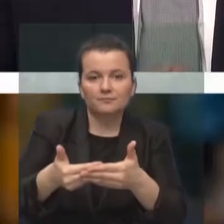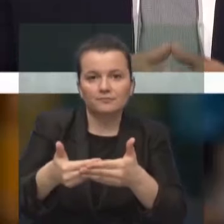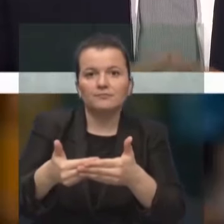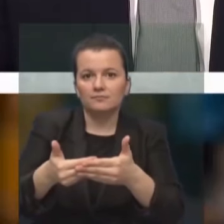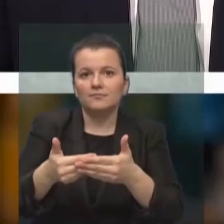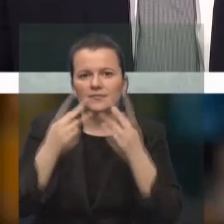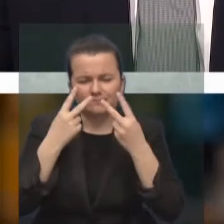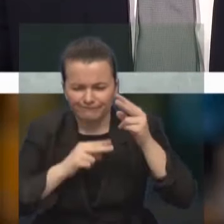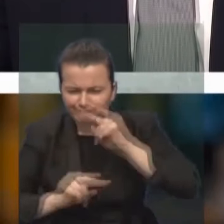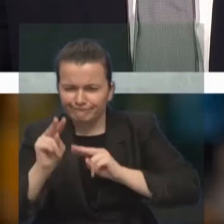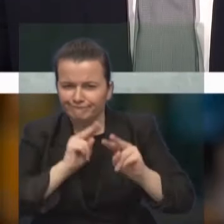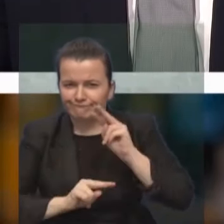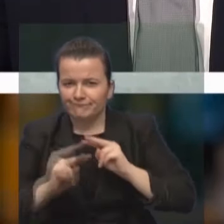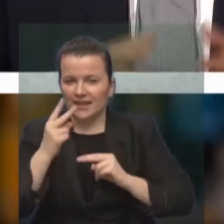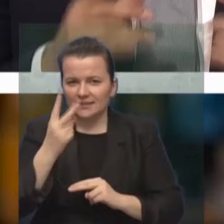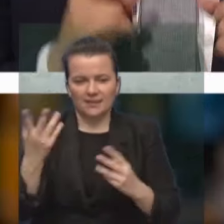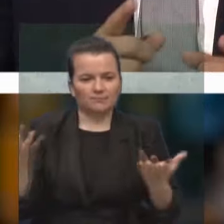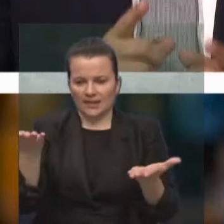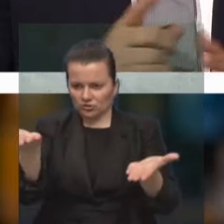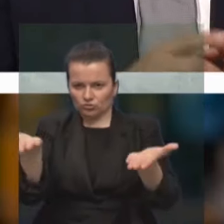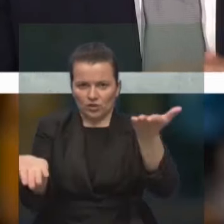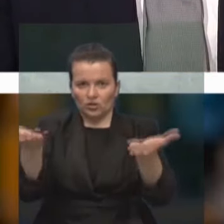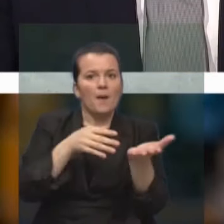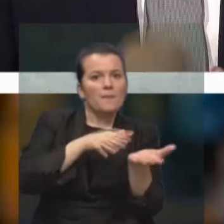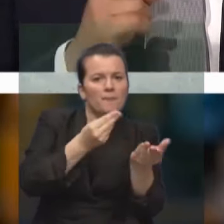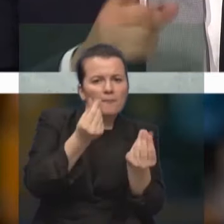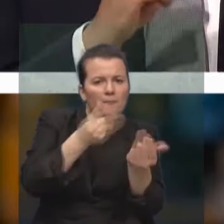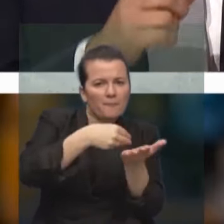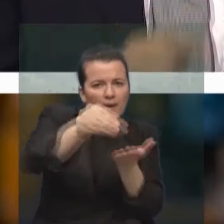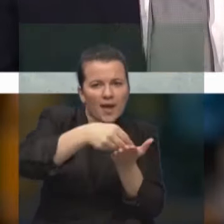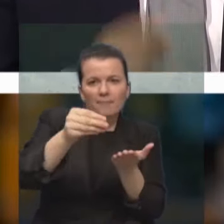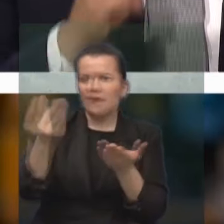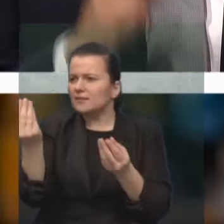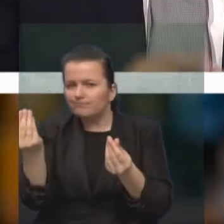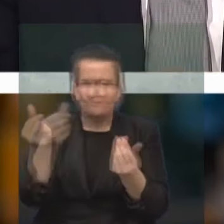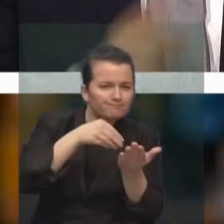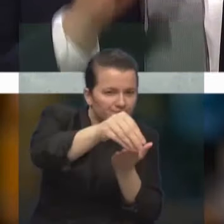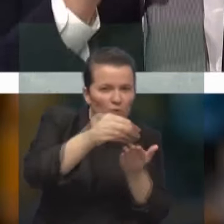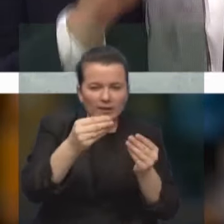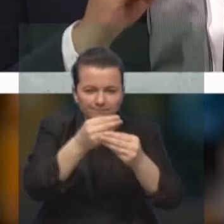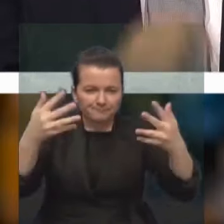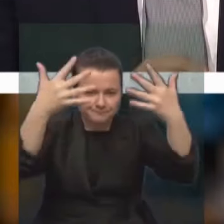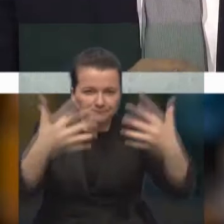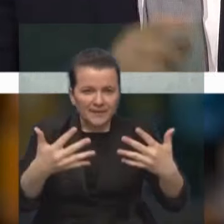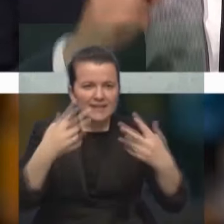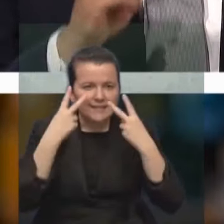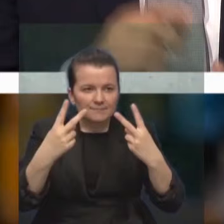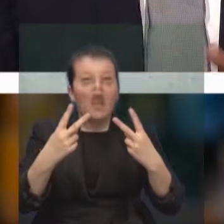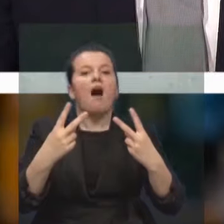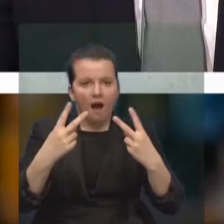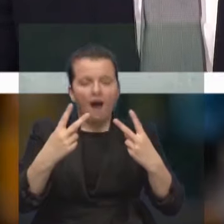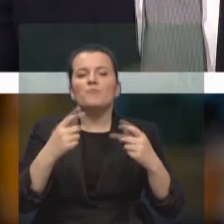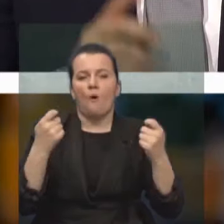validate the design and structure and the cost structure of as many as 9 new projects. And for launches,